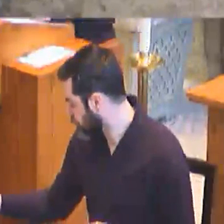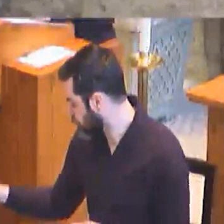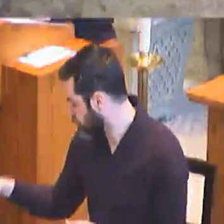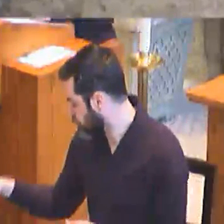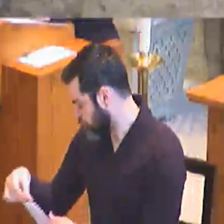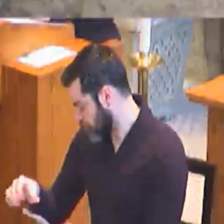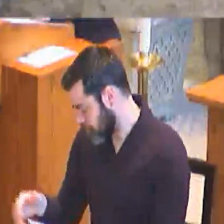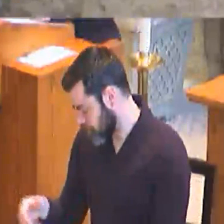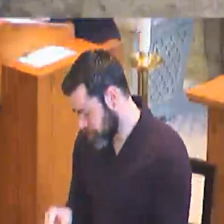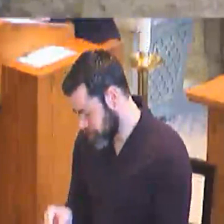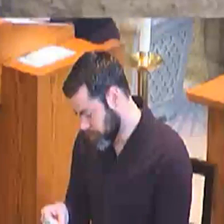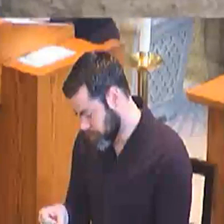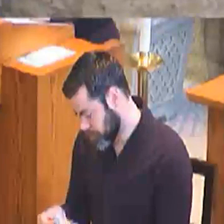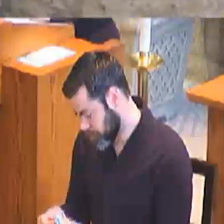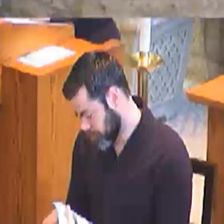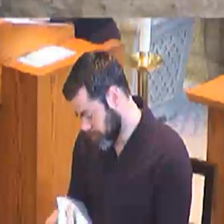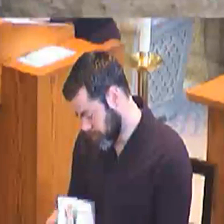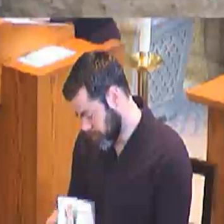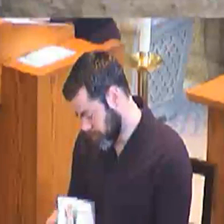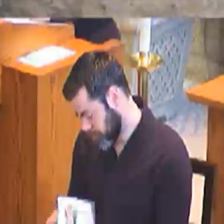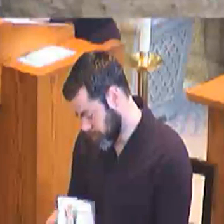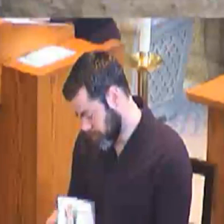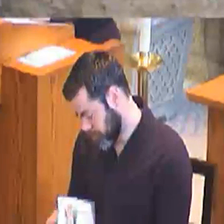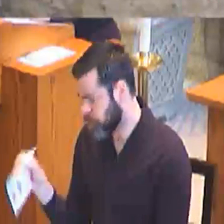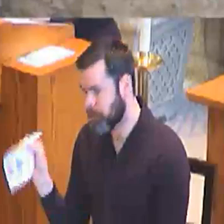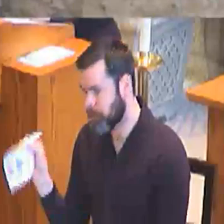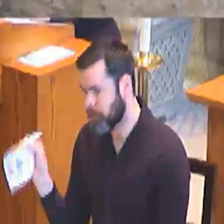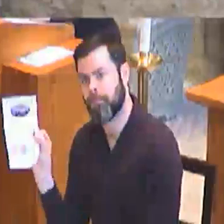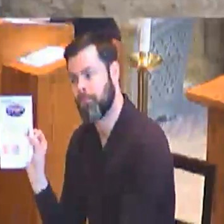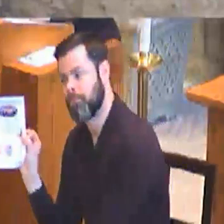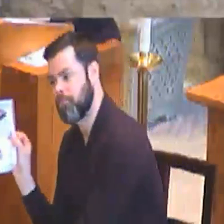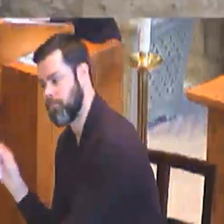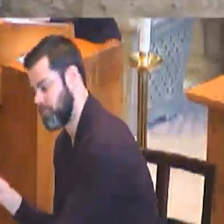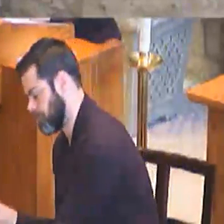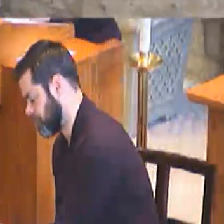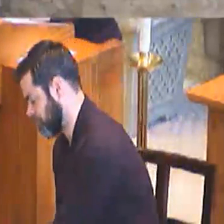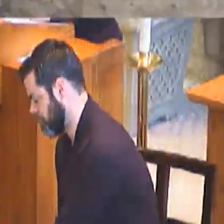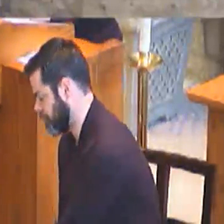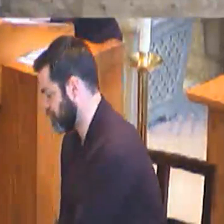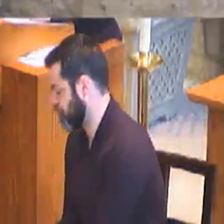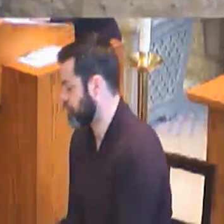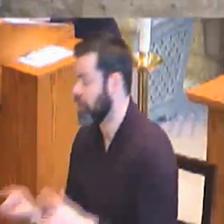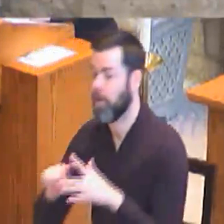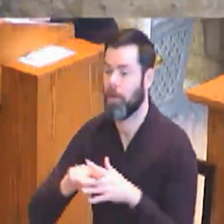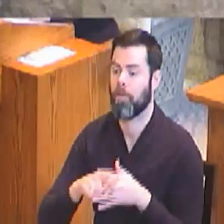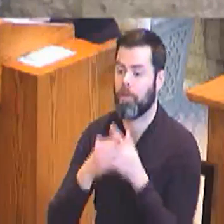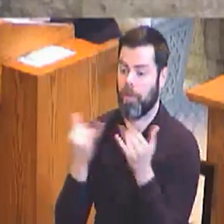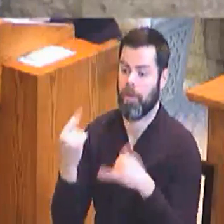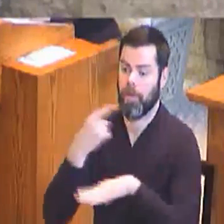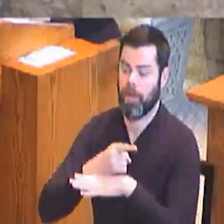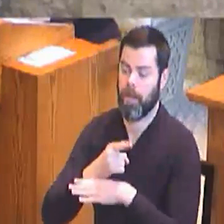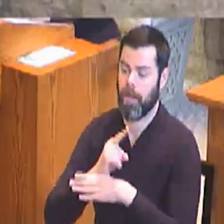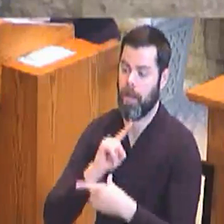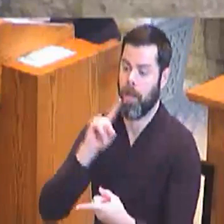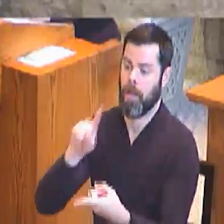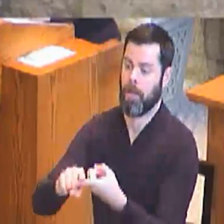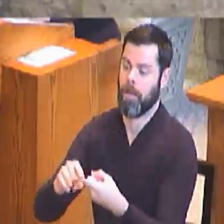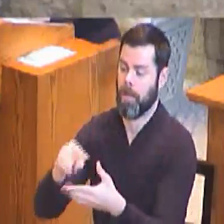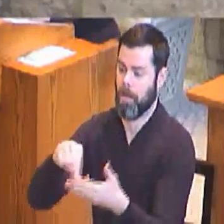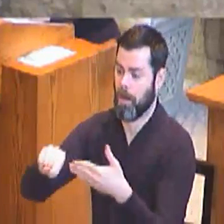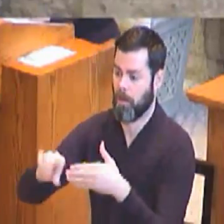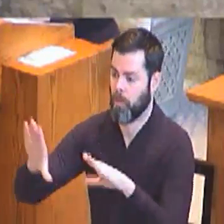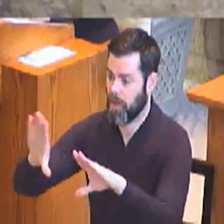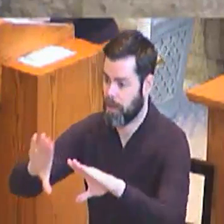Well, from today through next Sunday, Easter Sunday, including today at 1:30, Carol